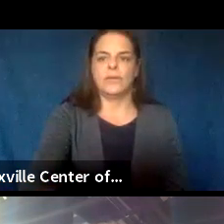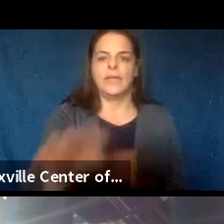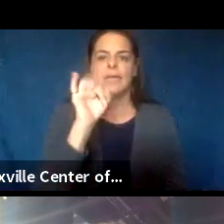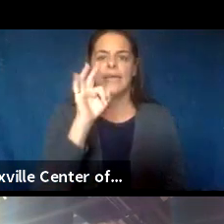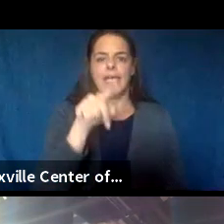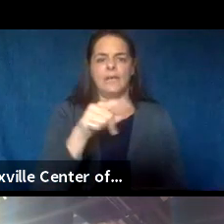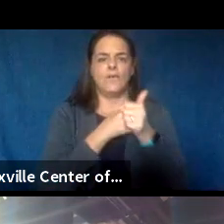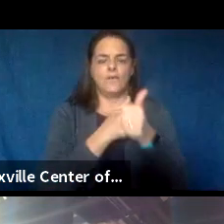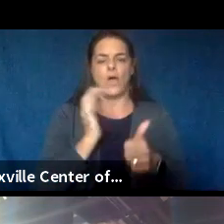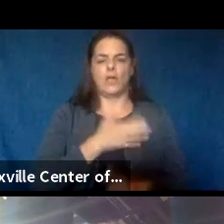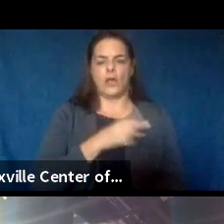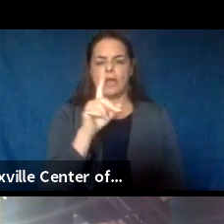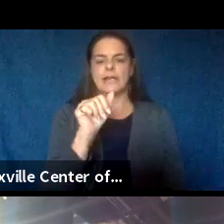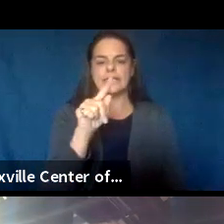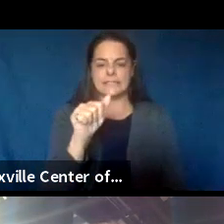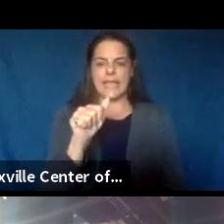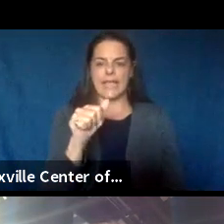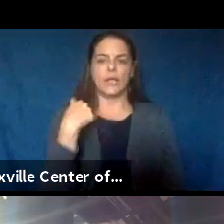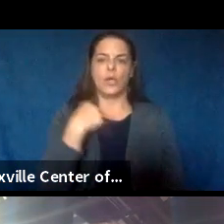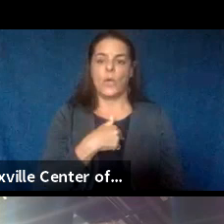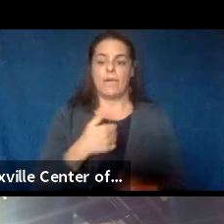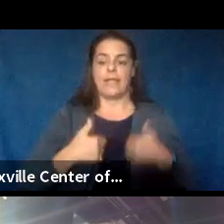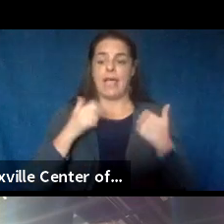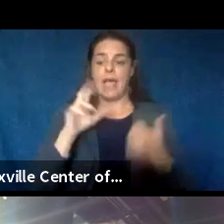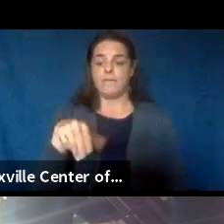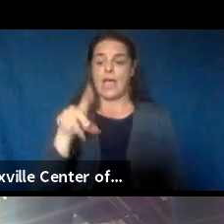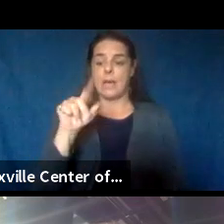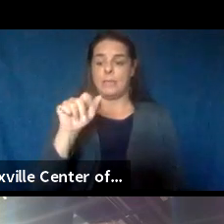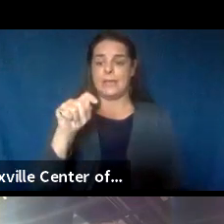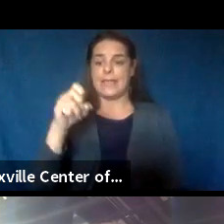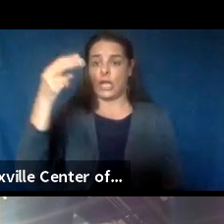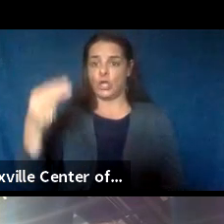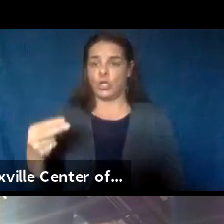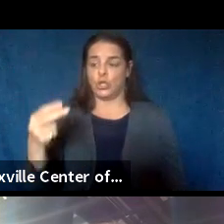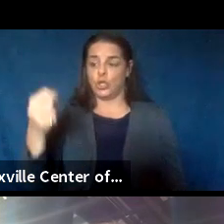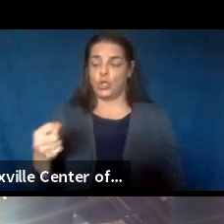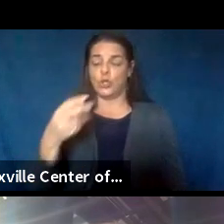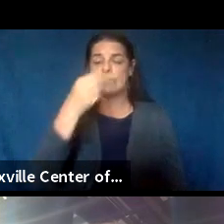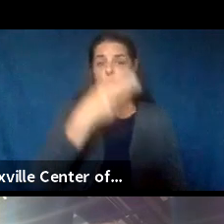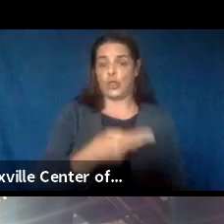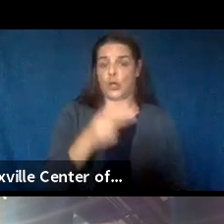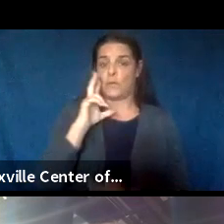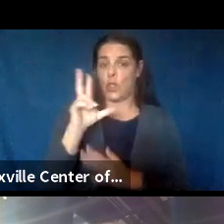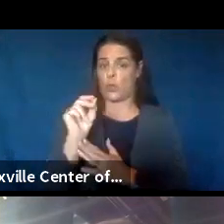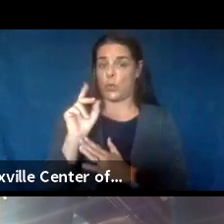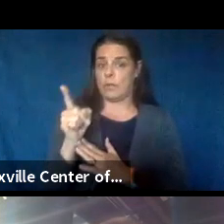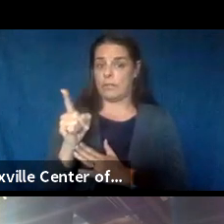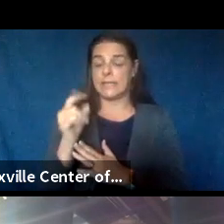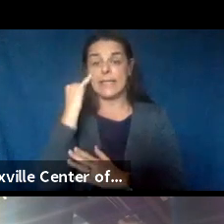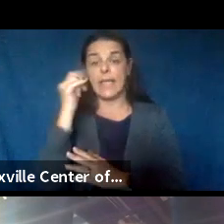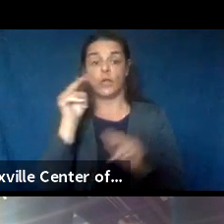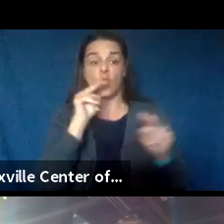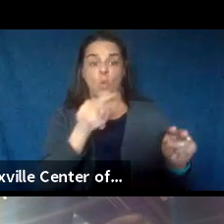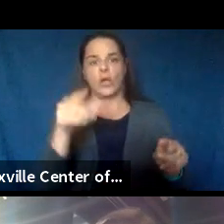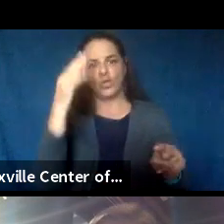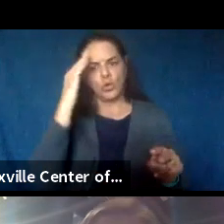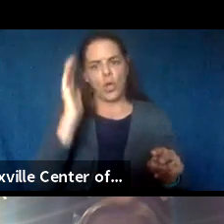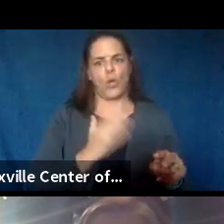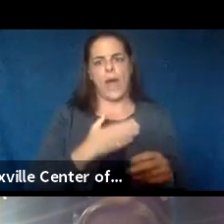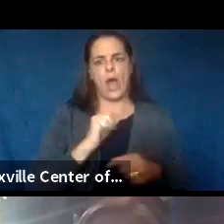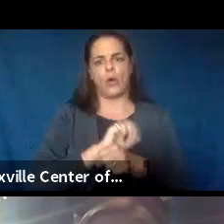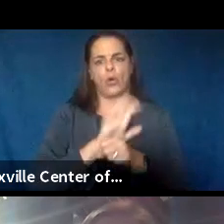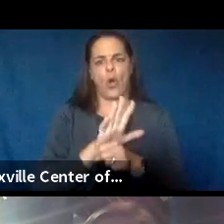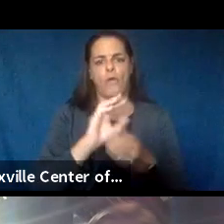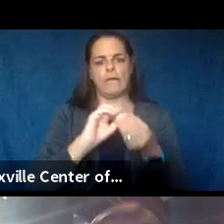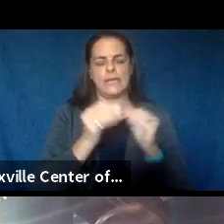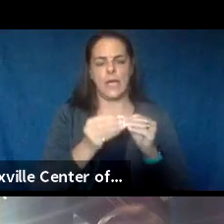Tuesday and Friday at 11:30 for 30 minutes. If you've been tuning in, you know that our COVID cases have been rising, as